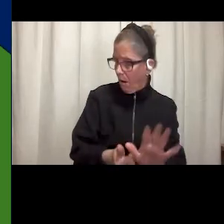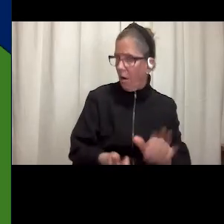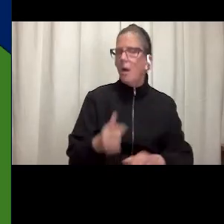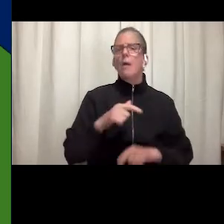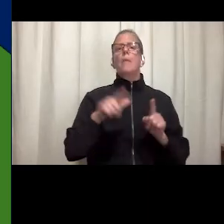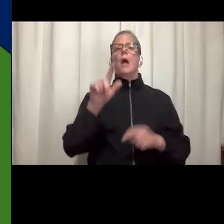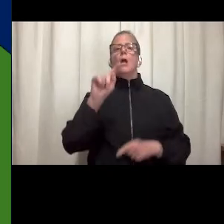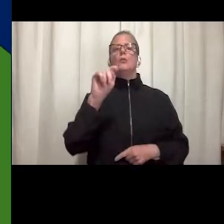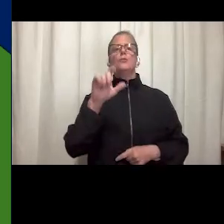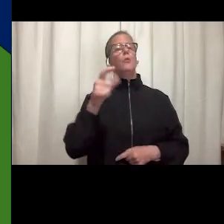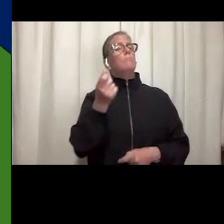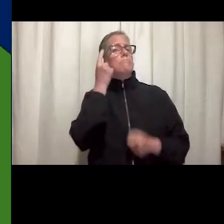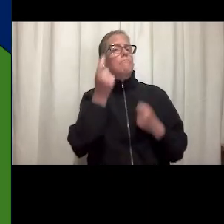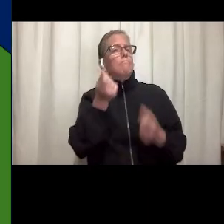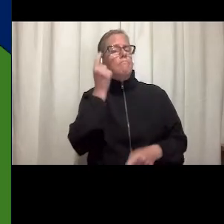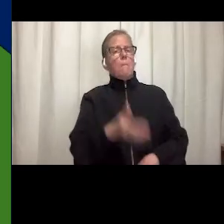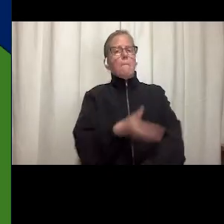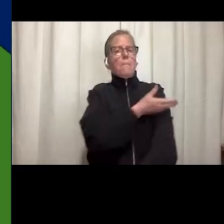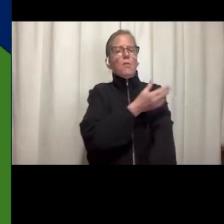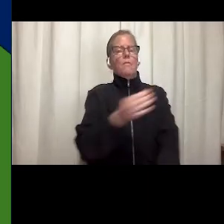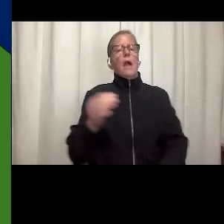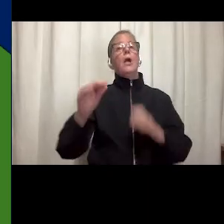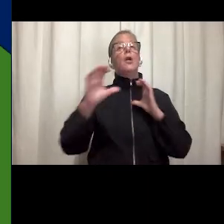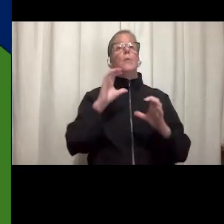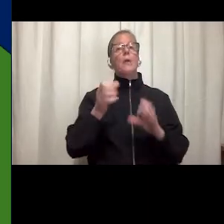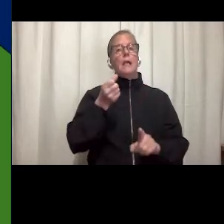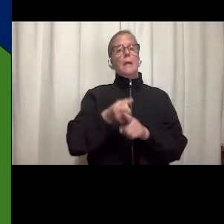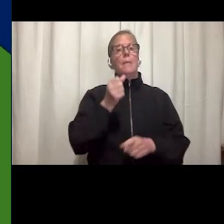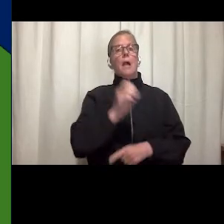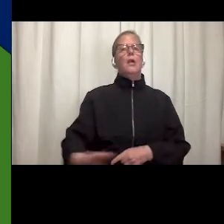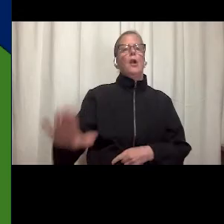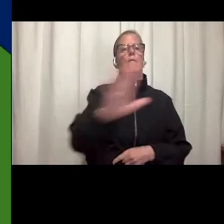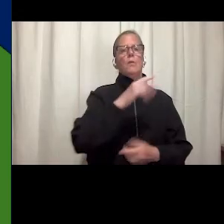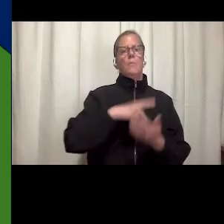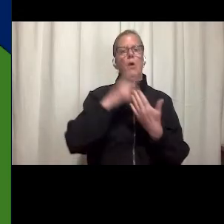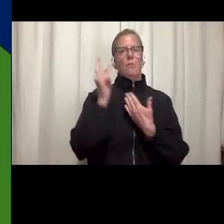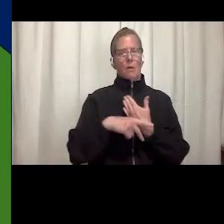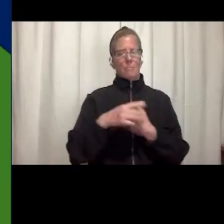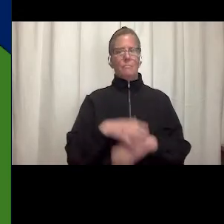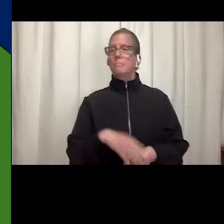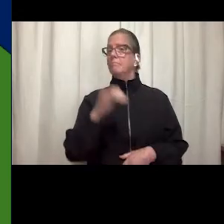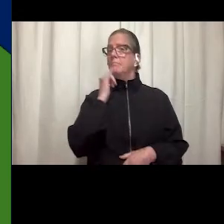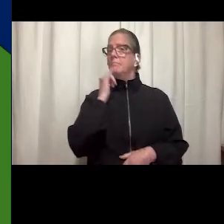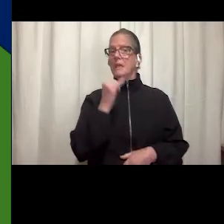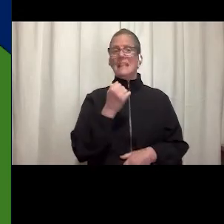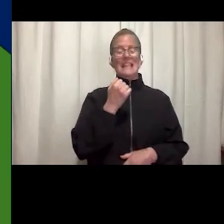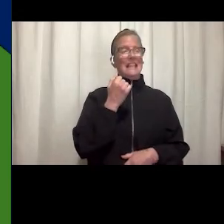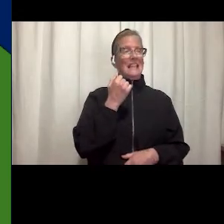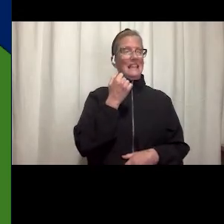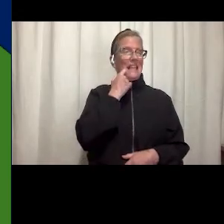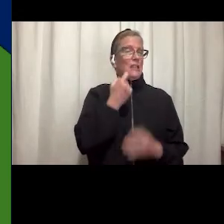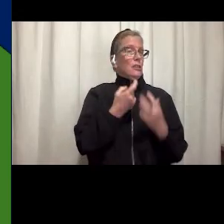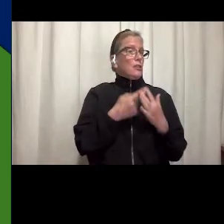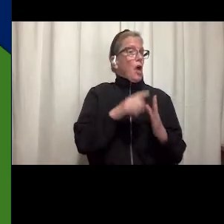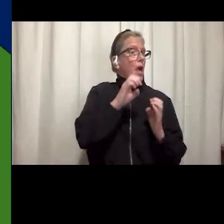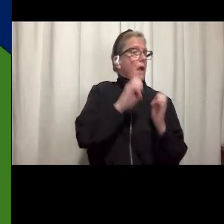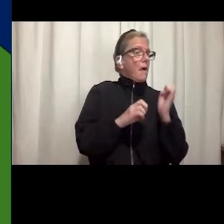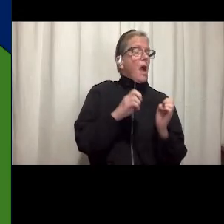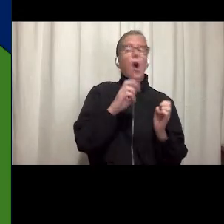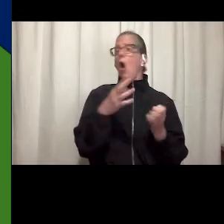evaluation or refining an existing approach, we'll provide concrete strategies to help you move from